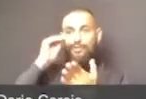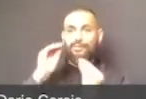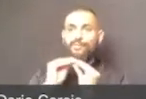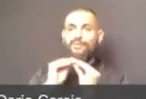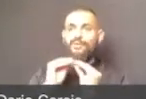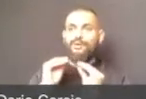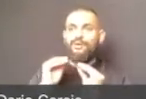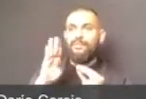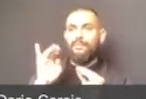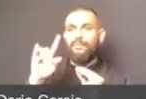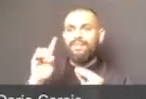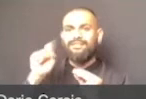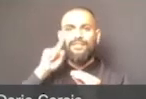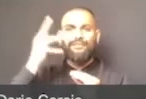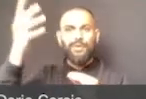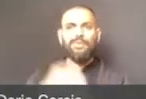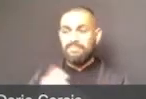in the coming future. Ms. Sylvia.